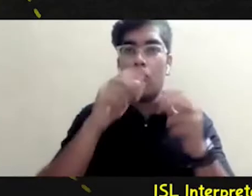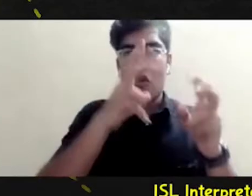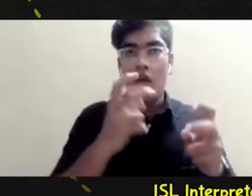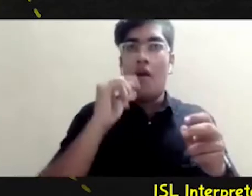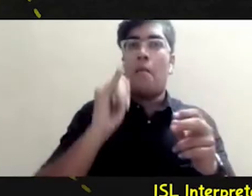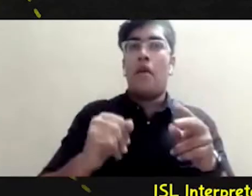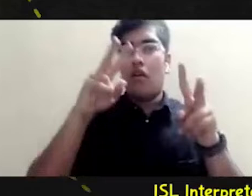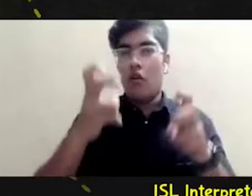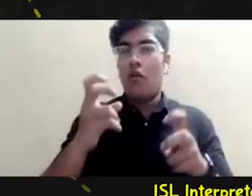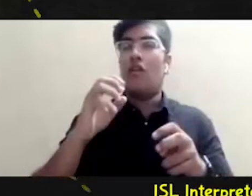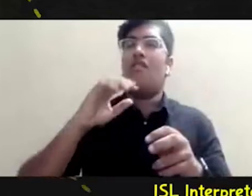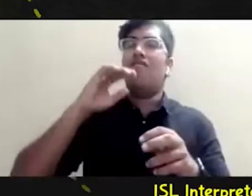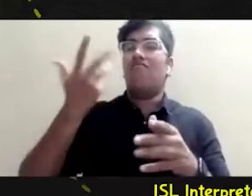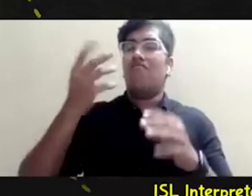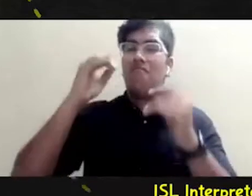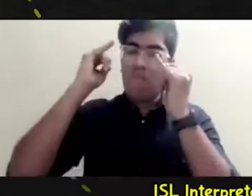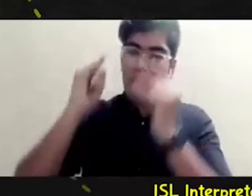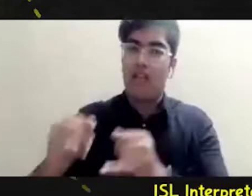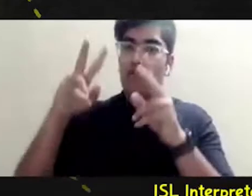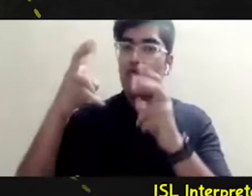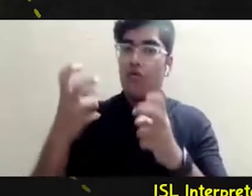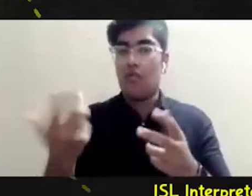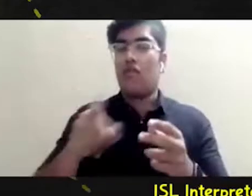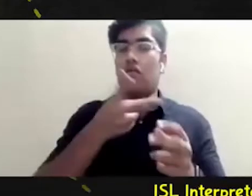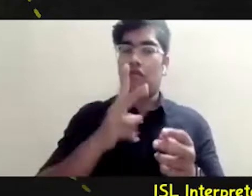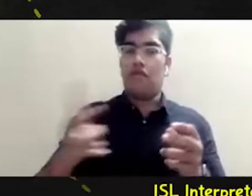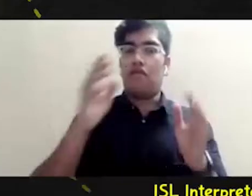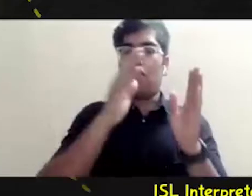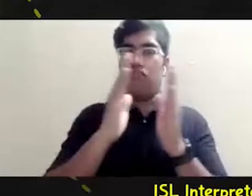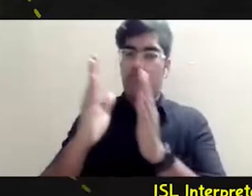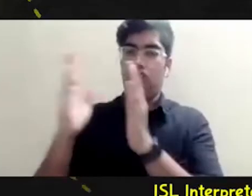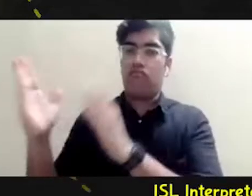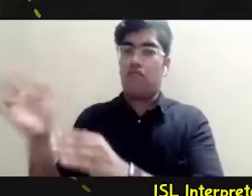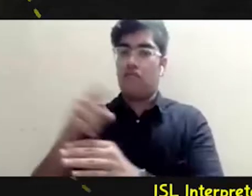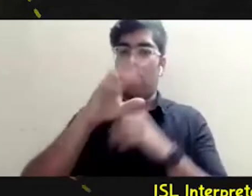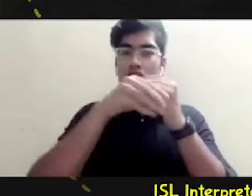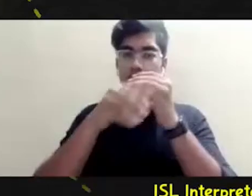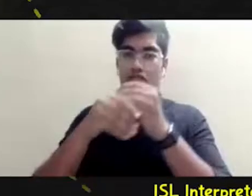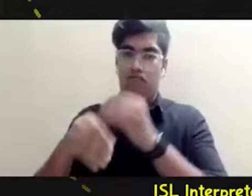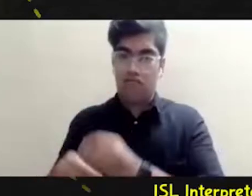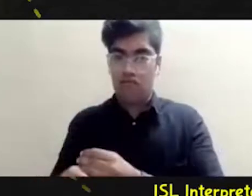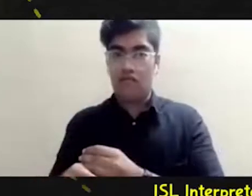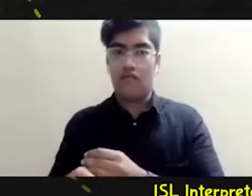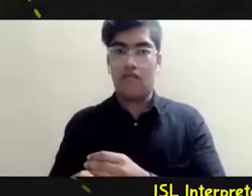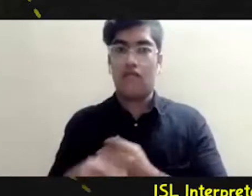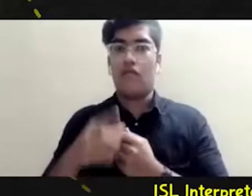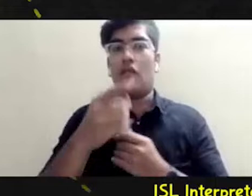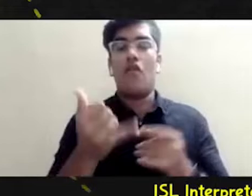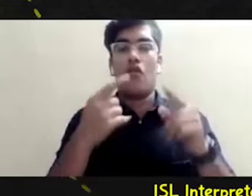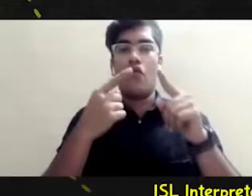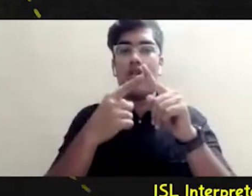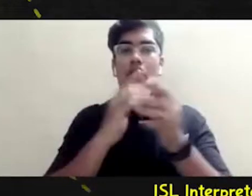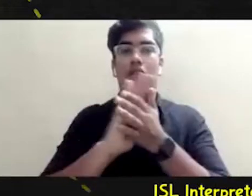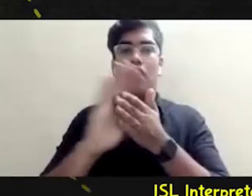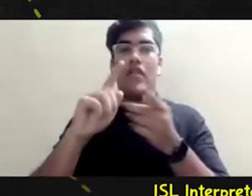living at a time of increasing homonationalism and pinkwashing. I've just finished up one of my thesis on